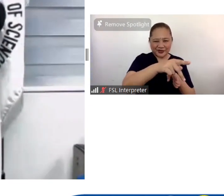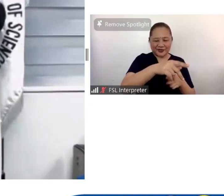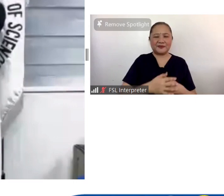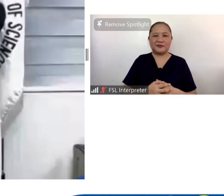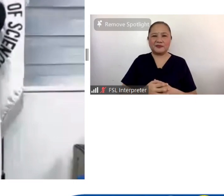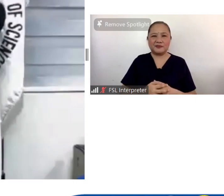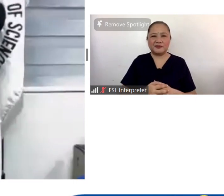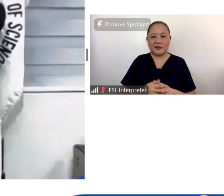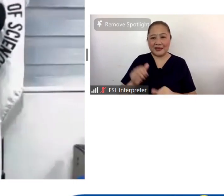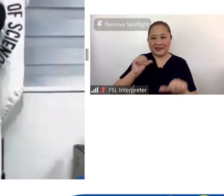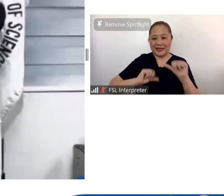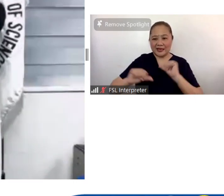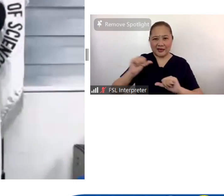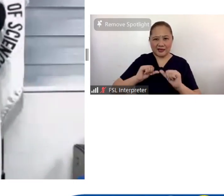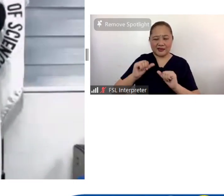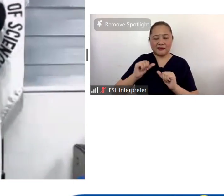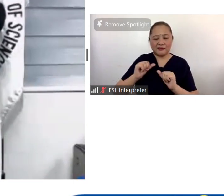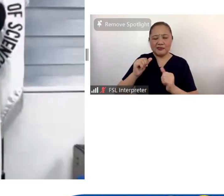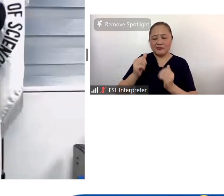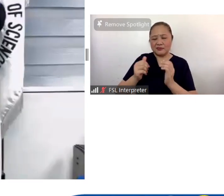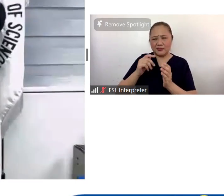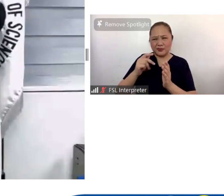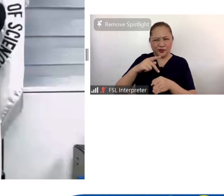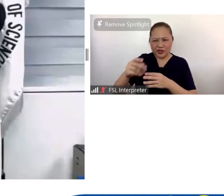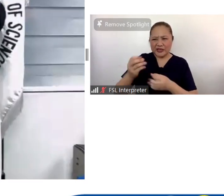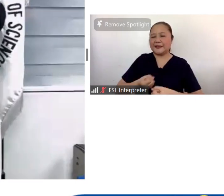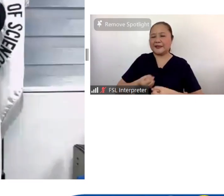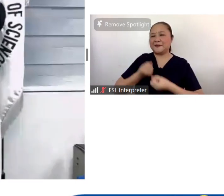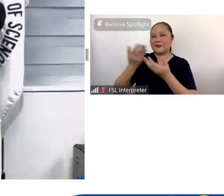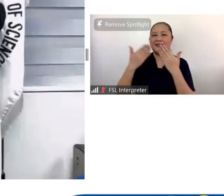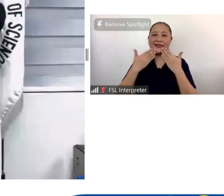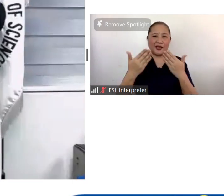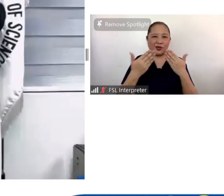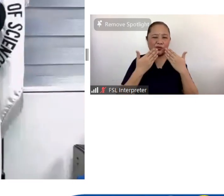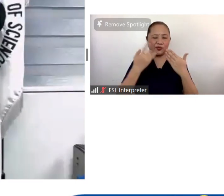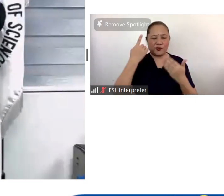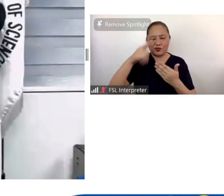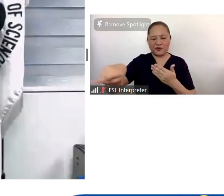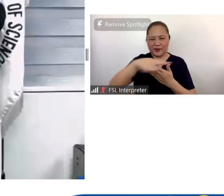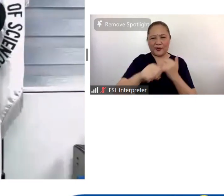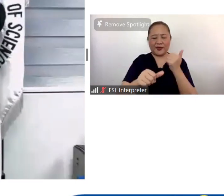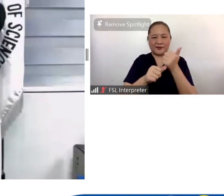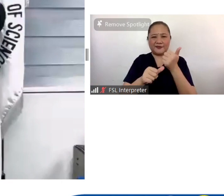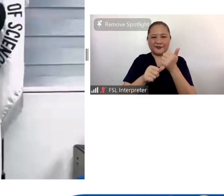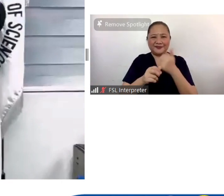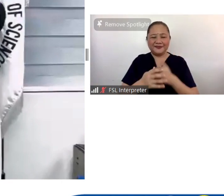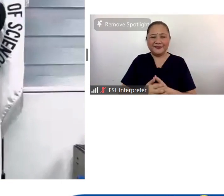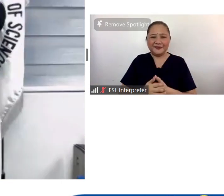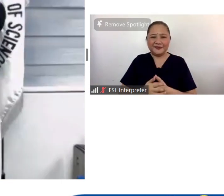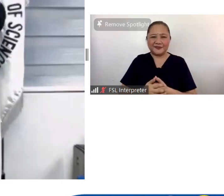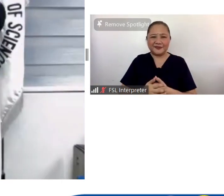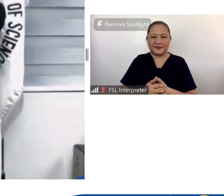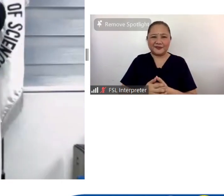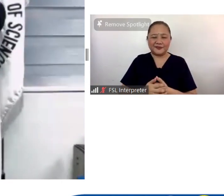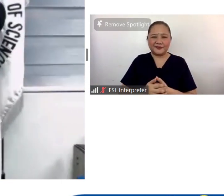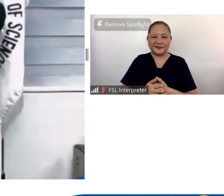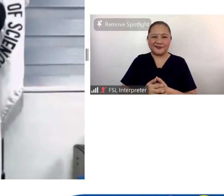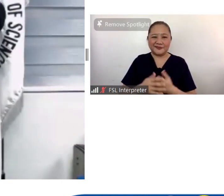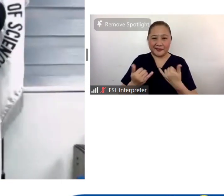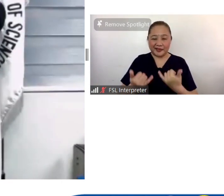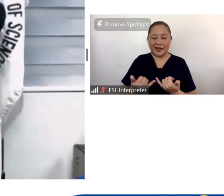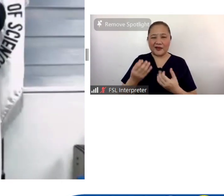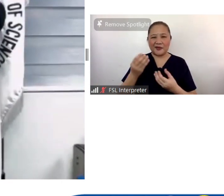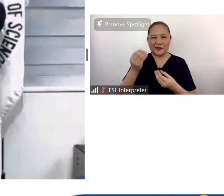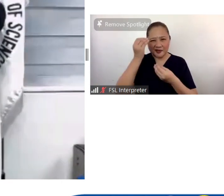research professionals express our gratitude for all your assistance. In closing, I wish to extend my